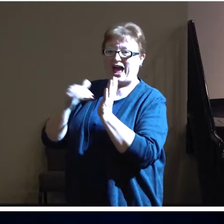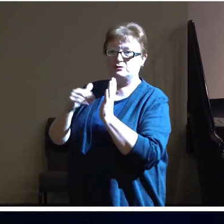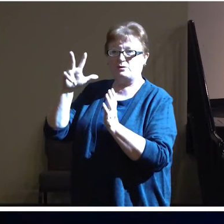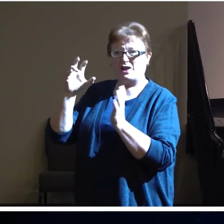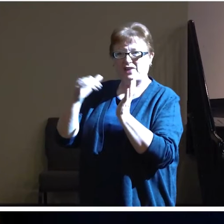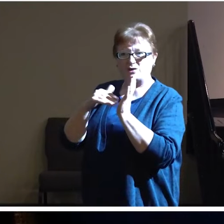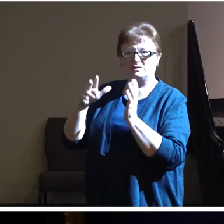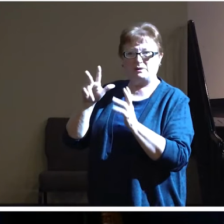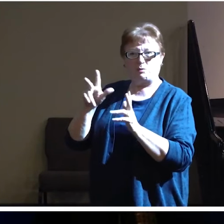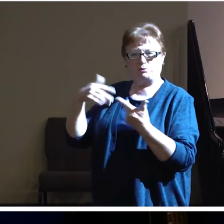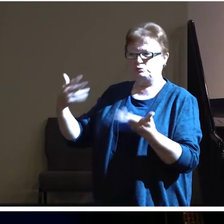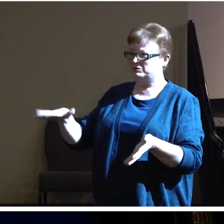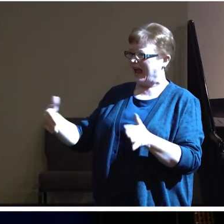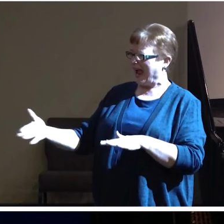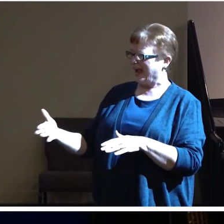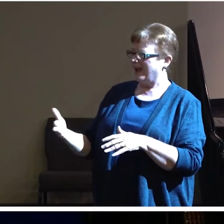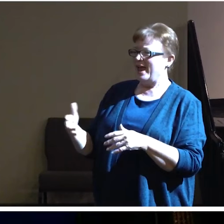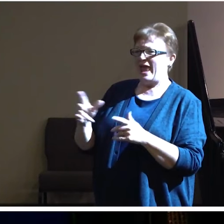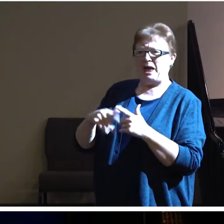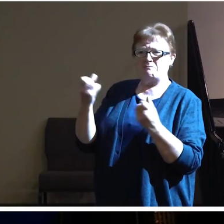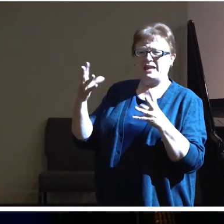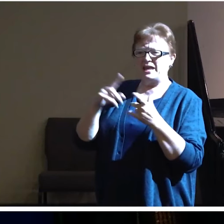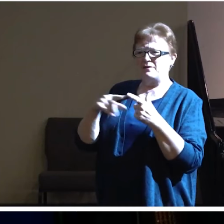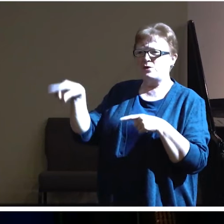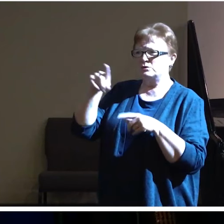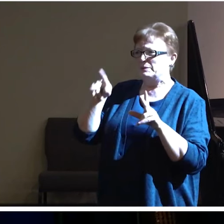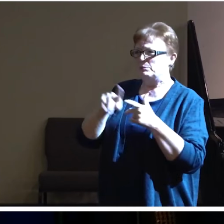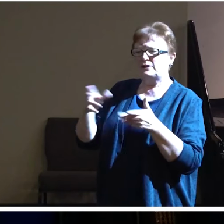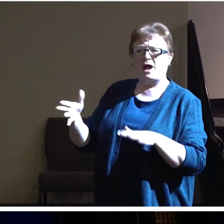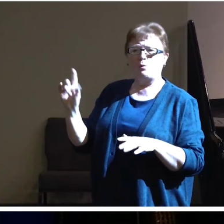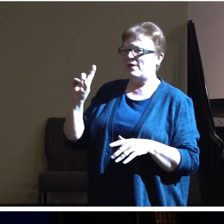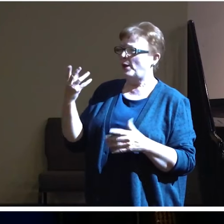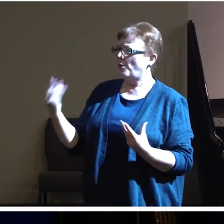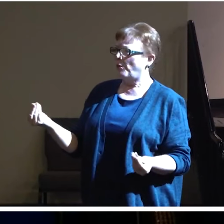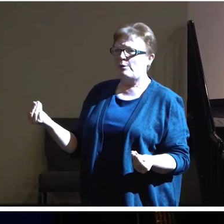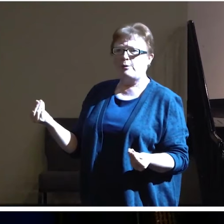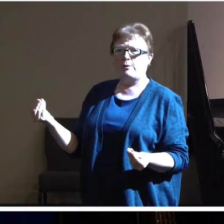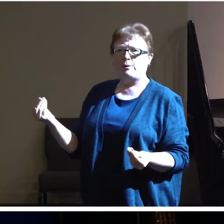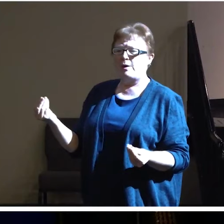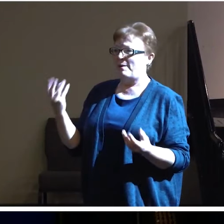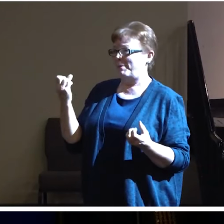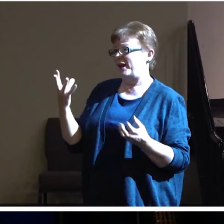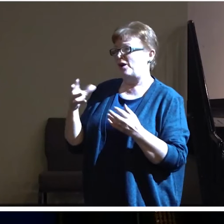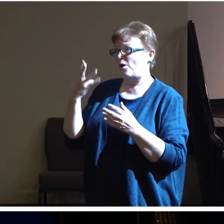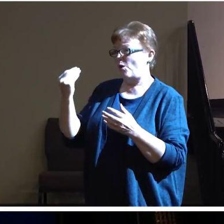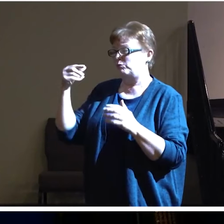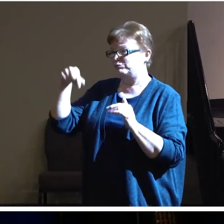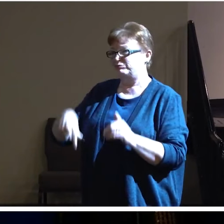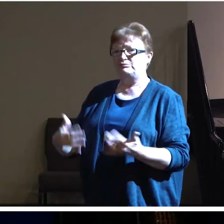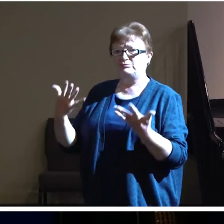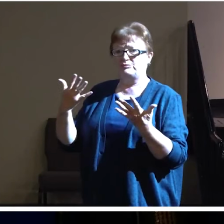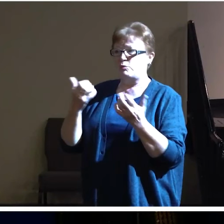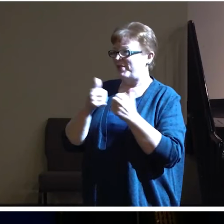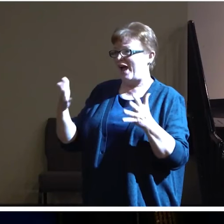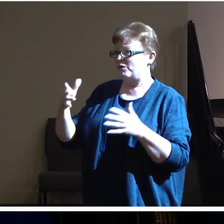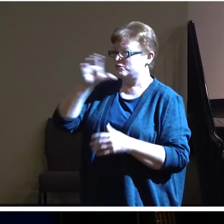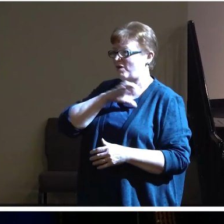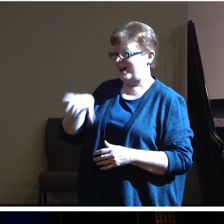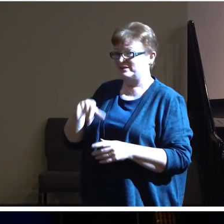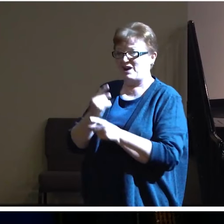some of them enter into a Christless eternity, unfortunately. But because so many people die, I'm sure all of us